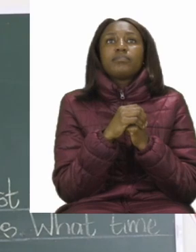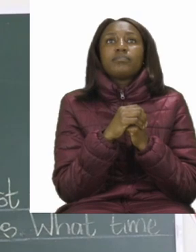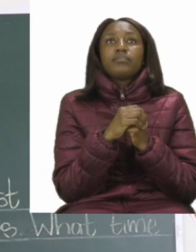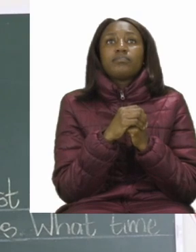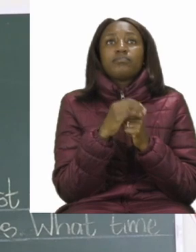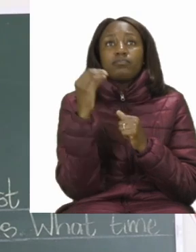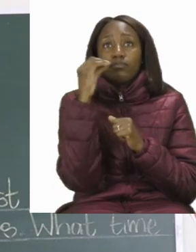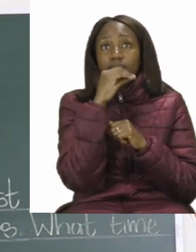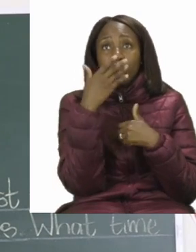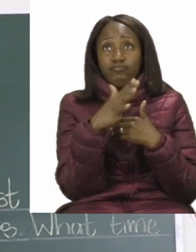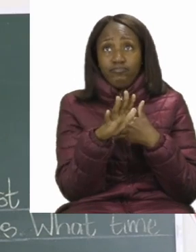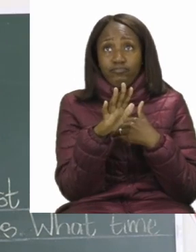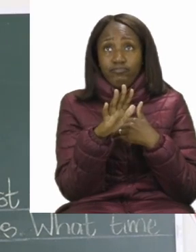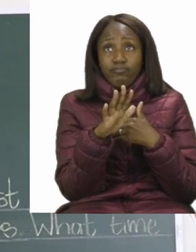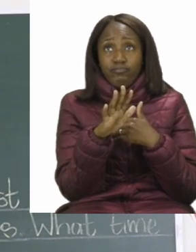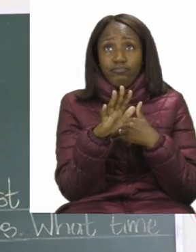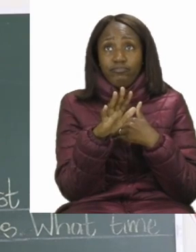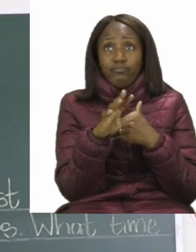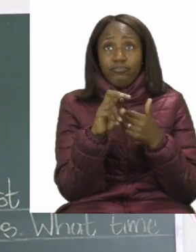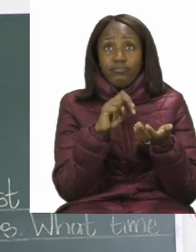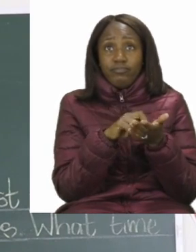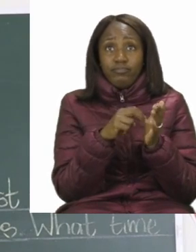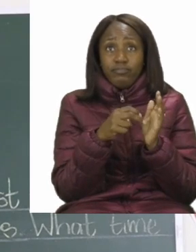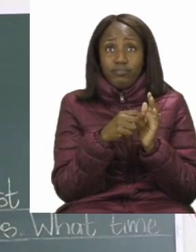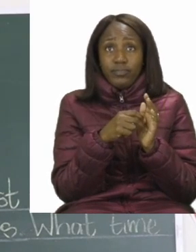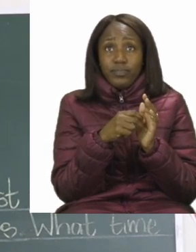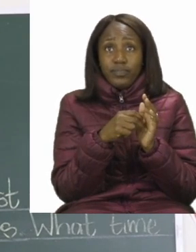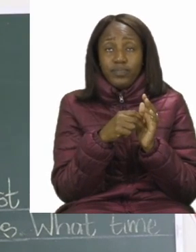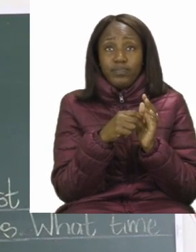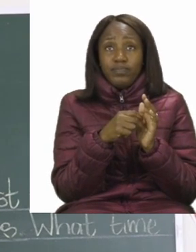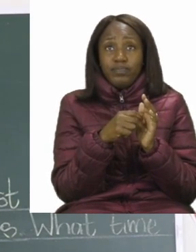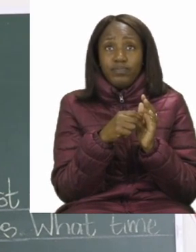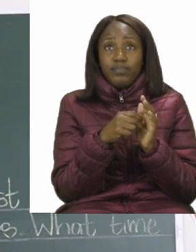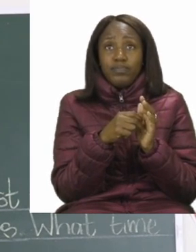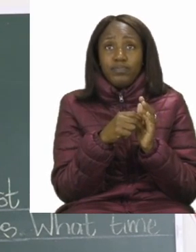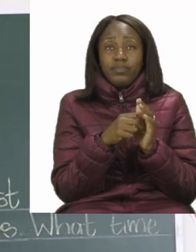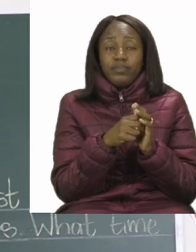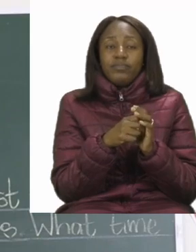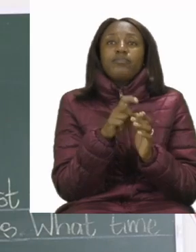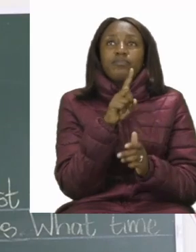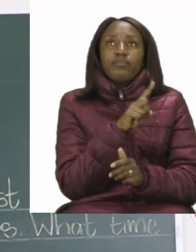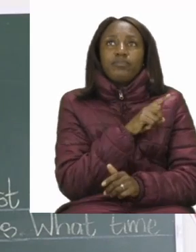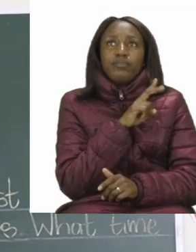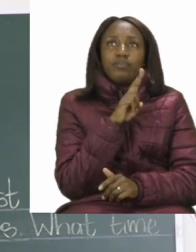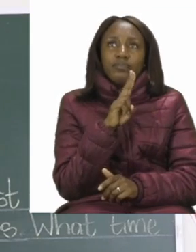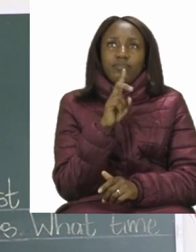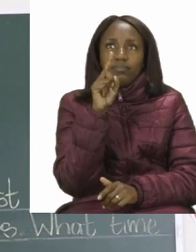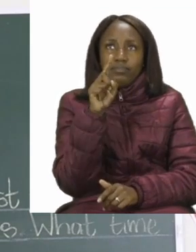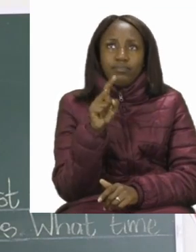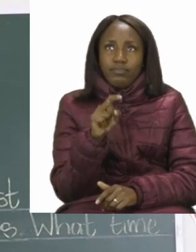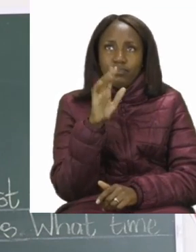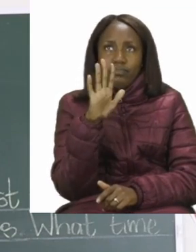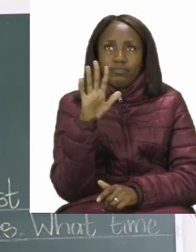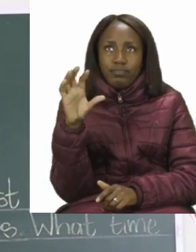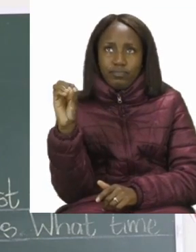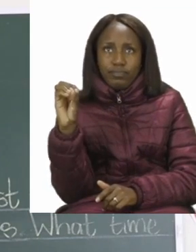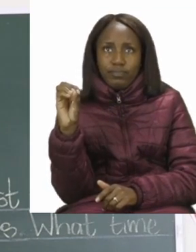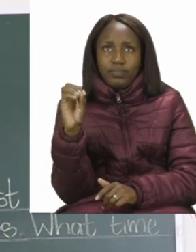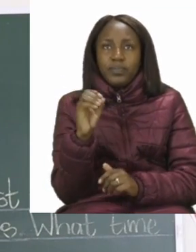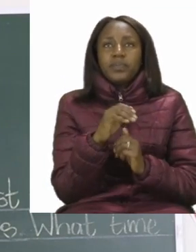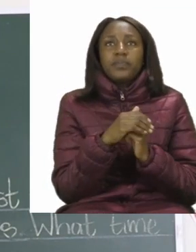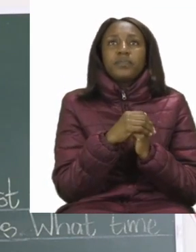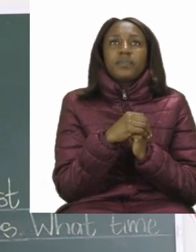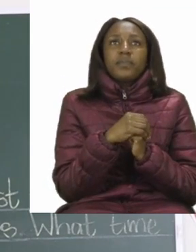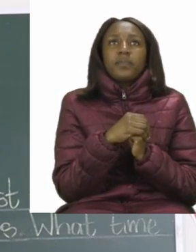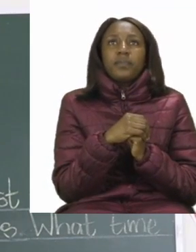at 10 minutes to 1. Okay, so now that we have solved this